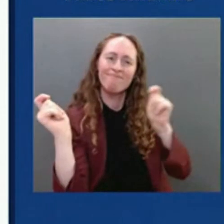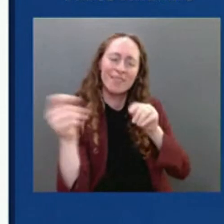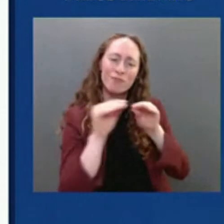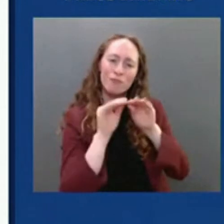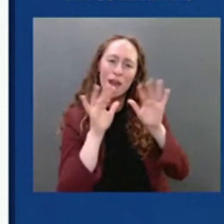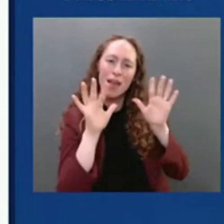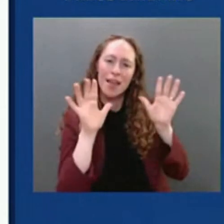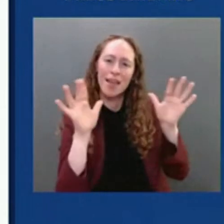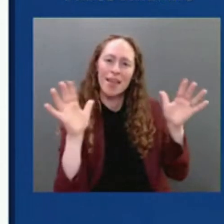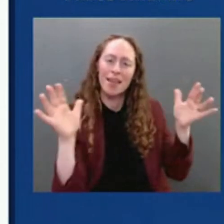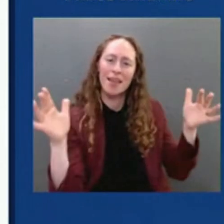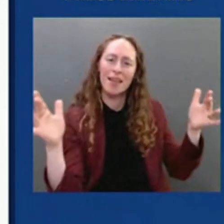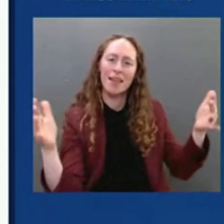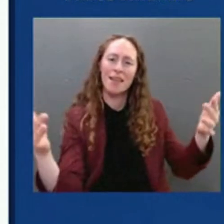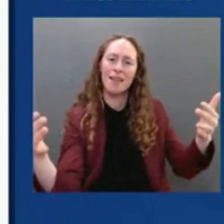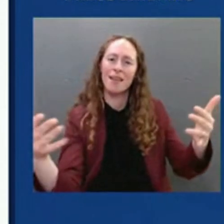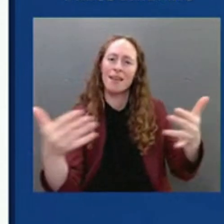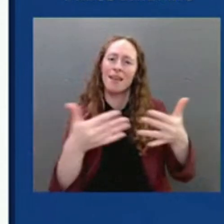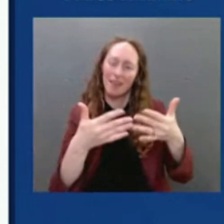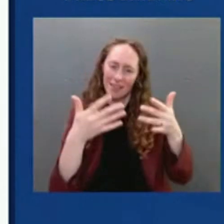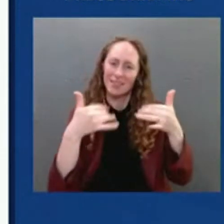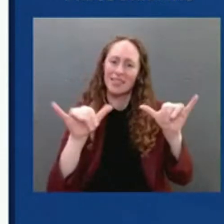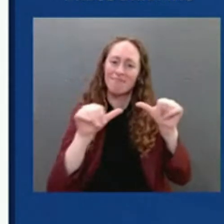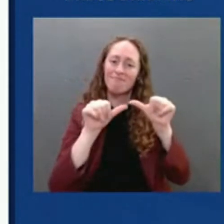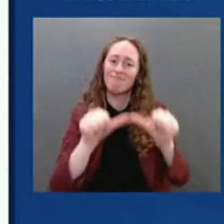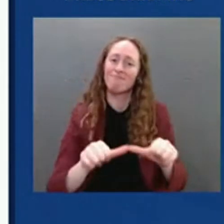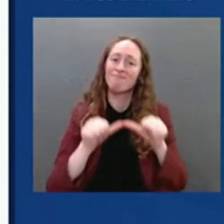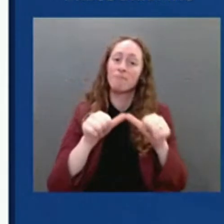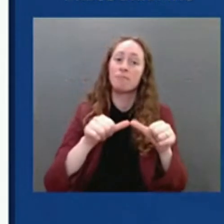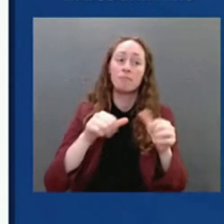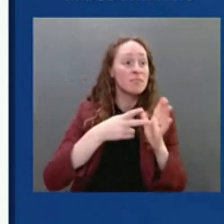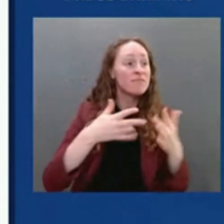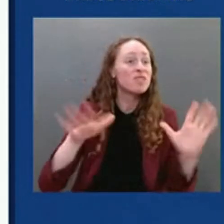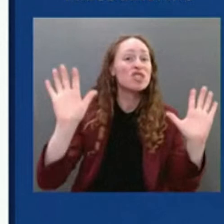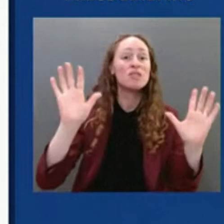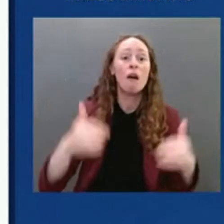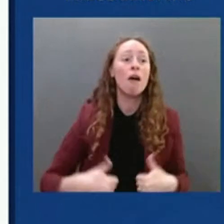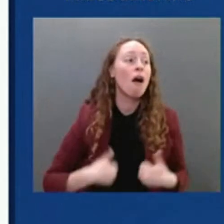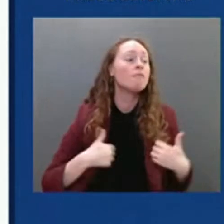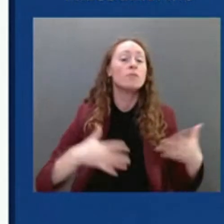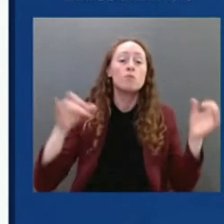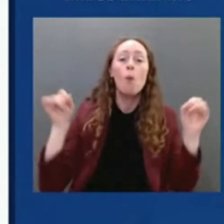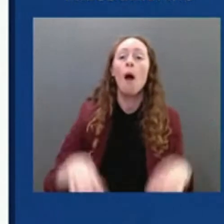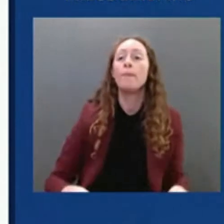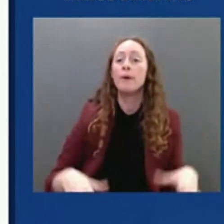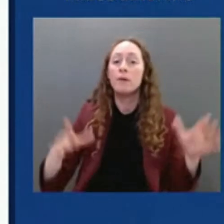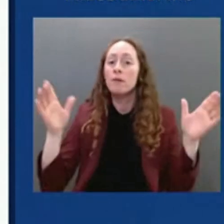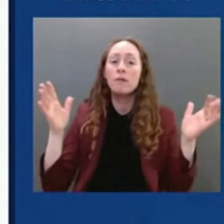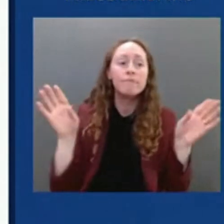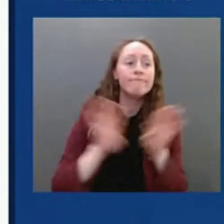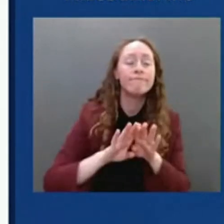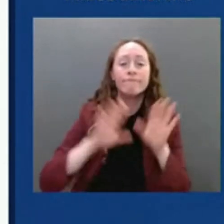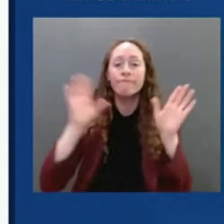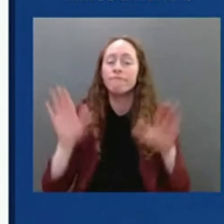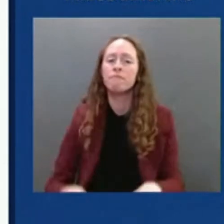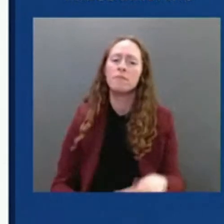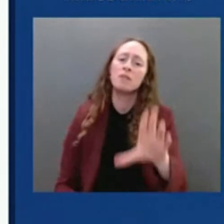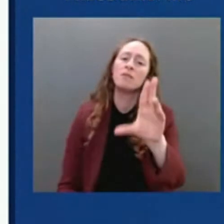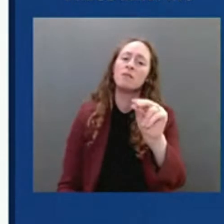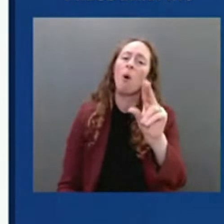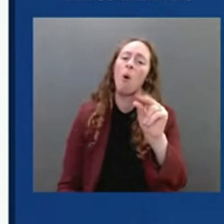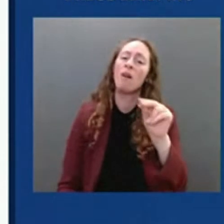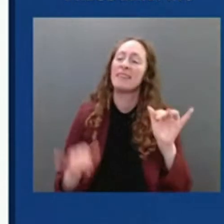we need to deal with. But as you'll hear from all of us, the good news is that we have